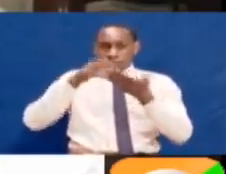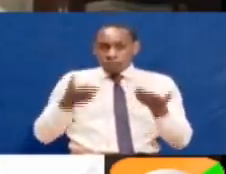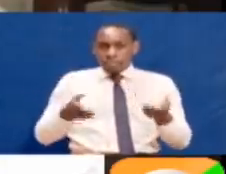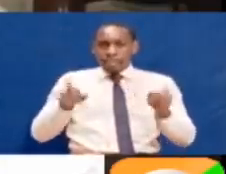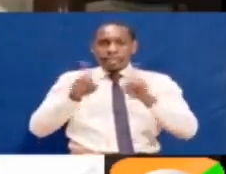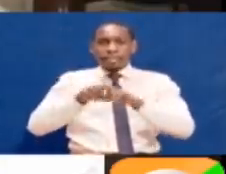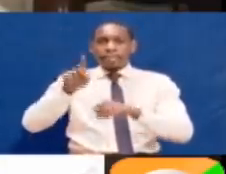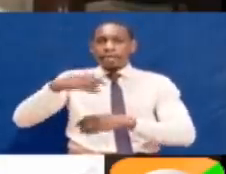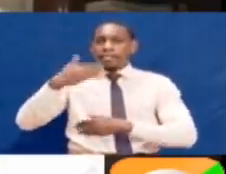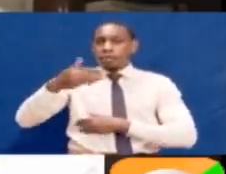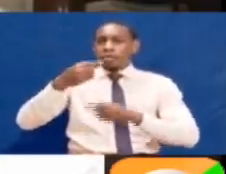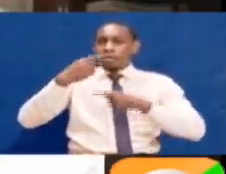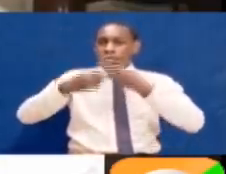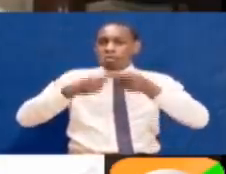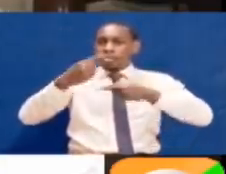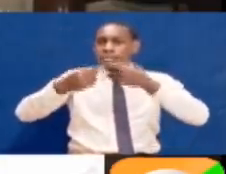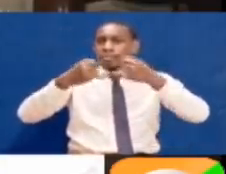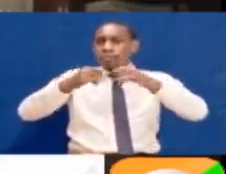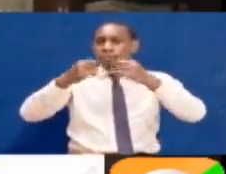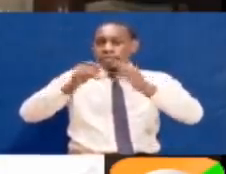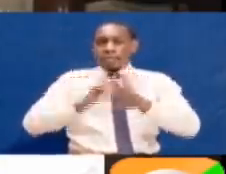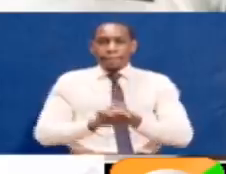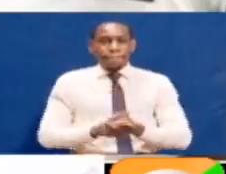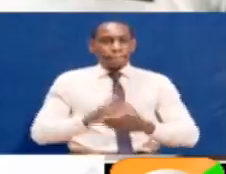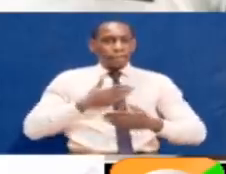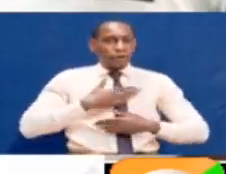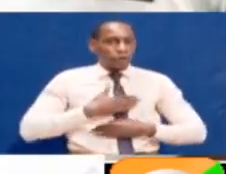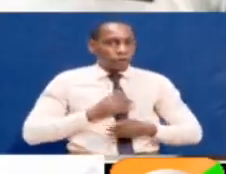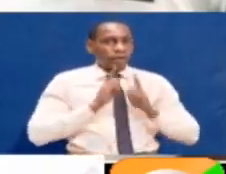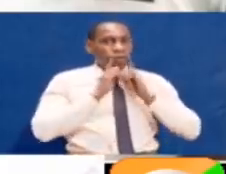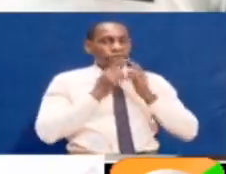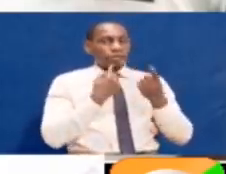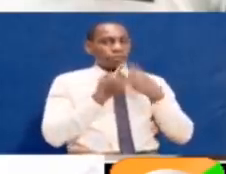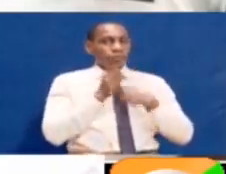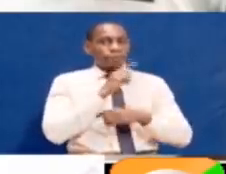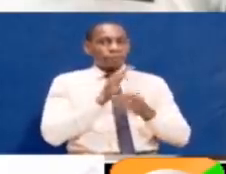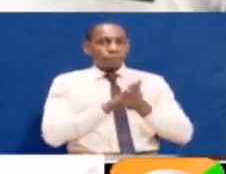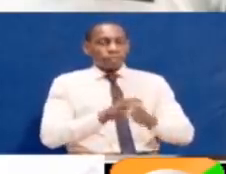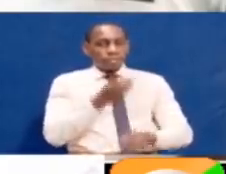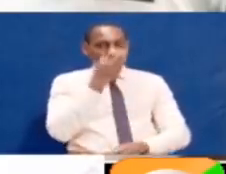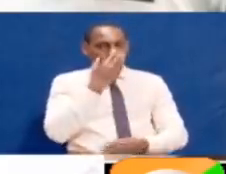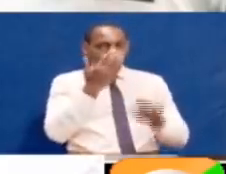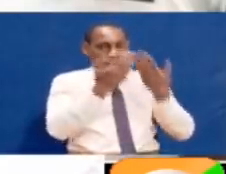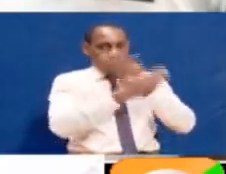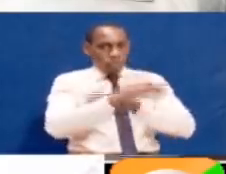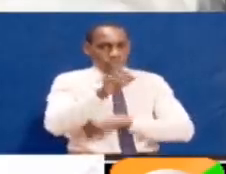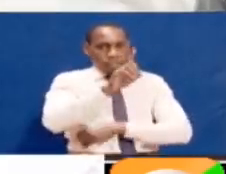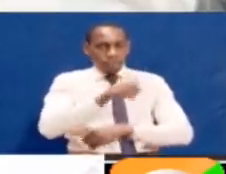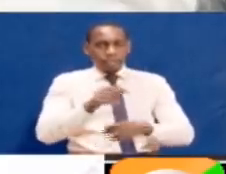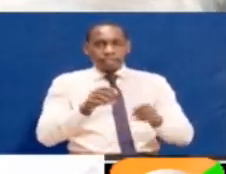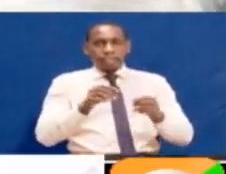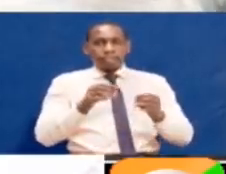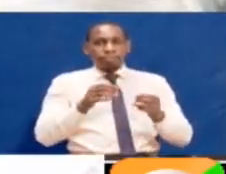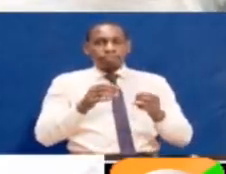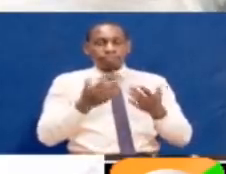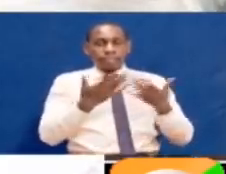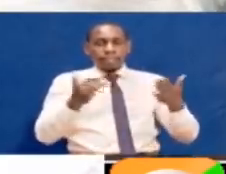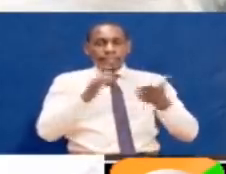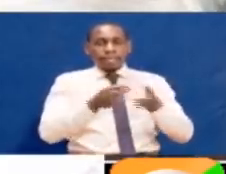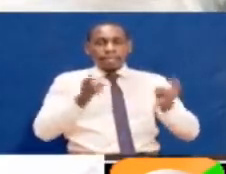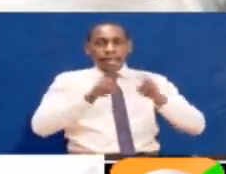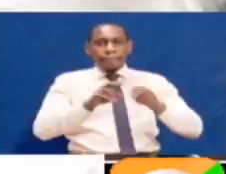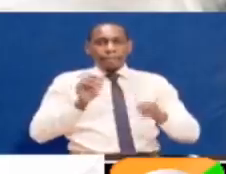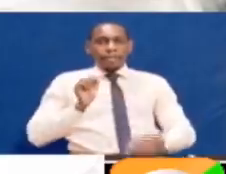and we must always keep trying. Okay. Honorable Murkomen, have you spoken with the Deputy President tonight on the events that transpired in